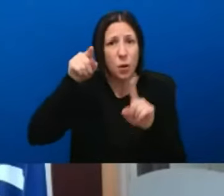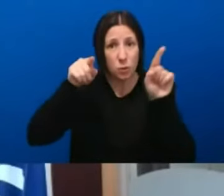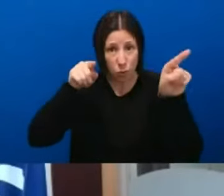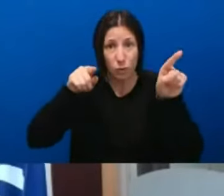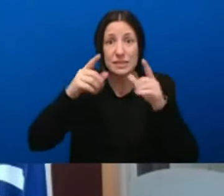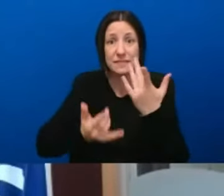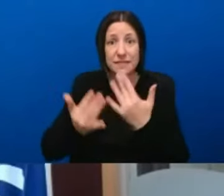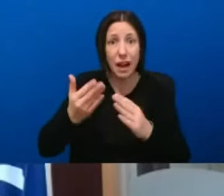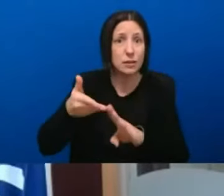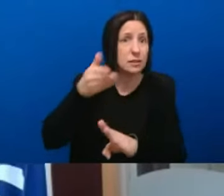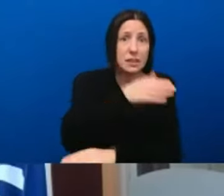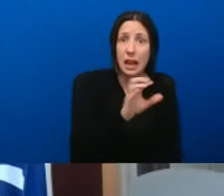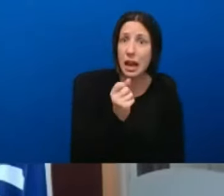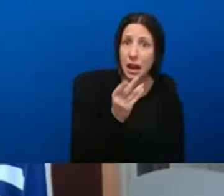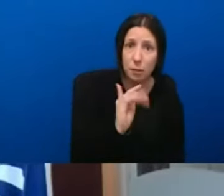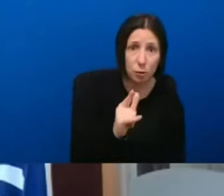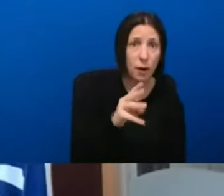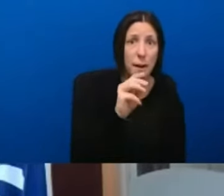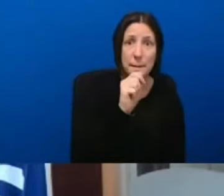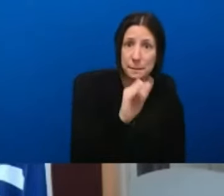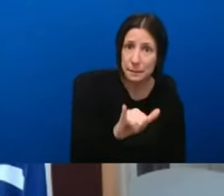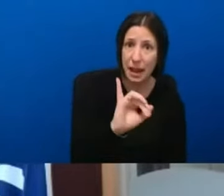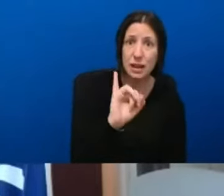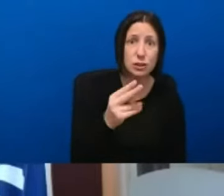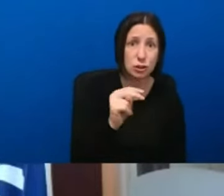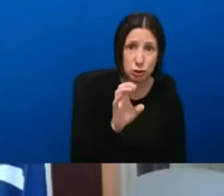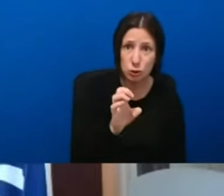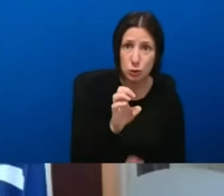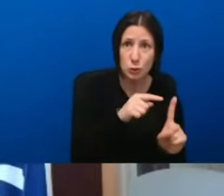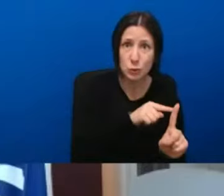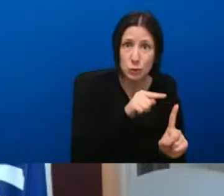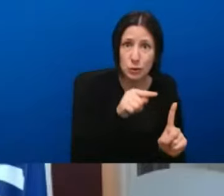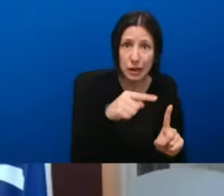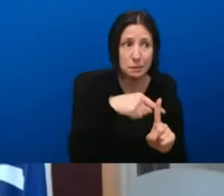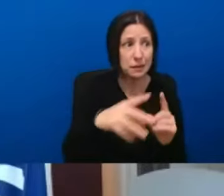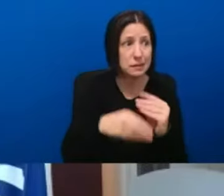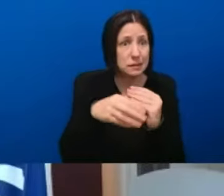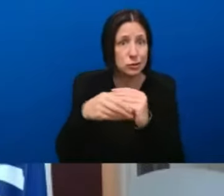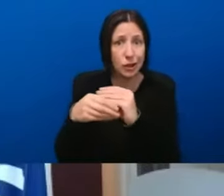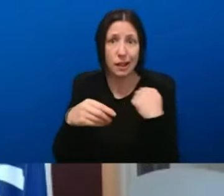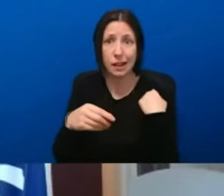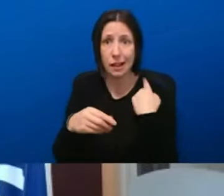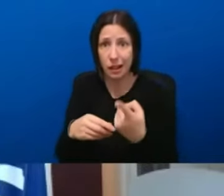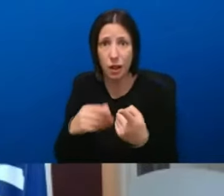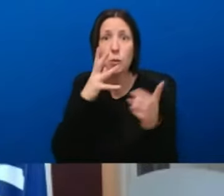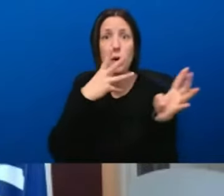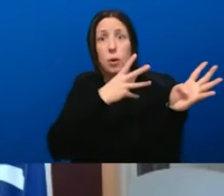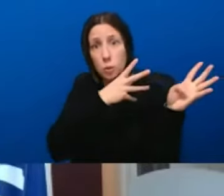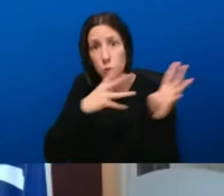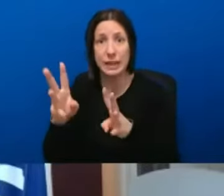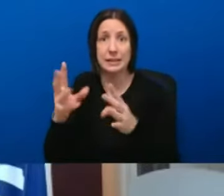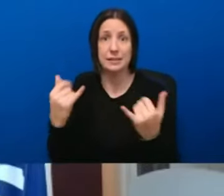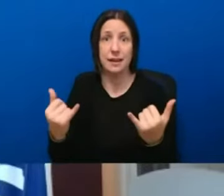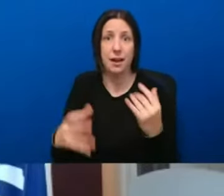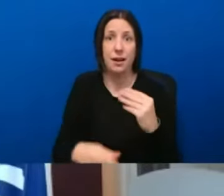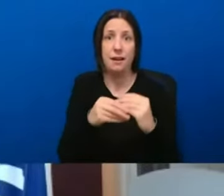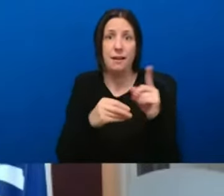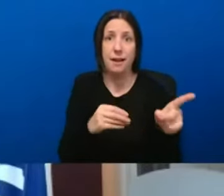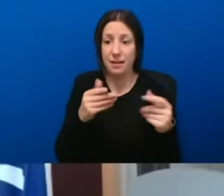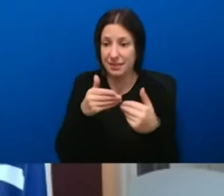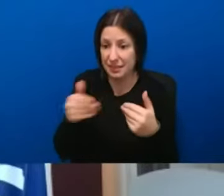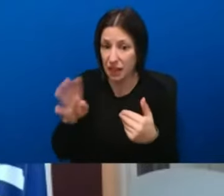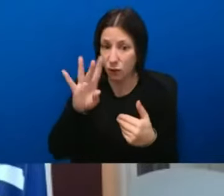media briefings back in April, May, and June, as well as some additional fires over the last couple of months that are going to get that